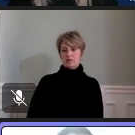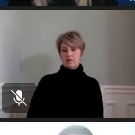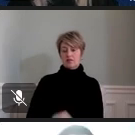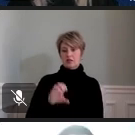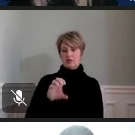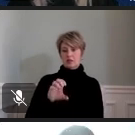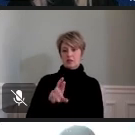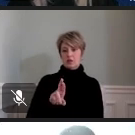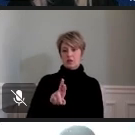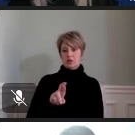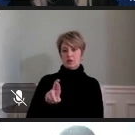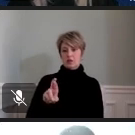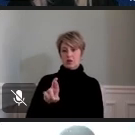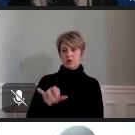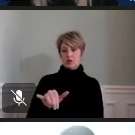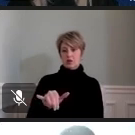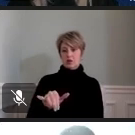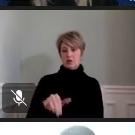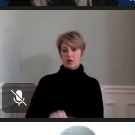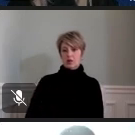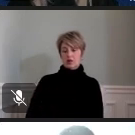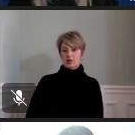Curry.